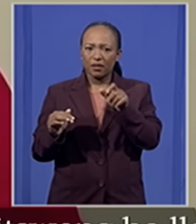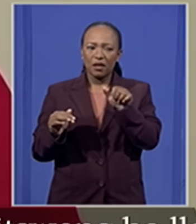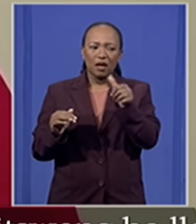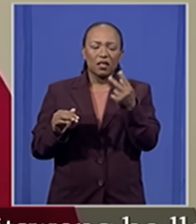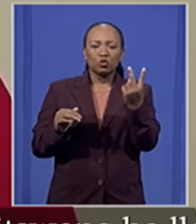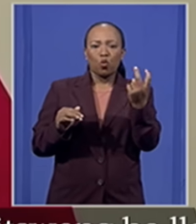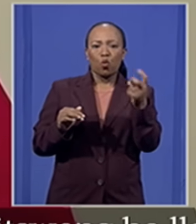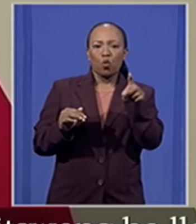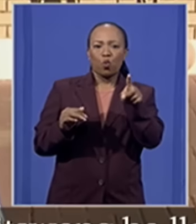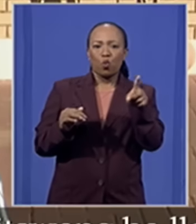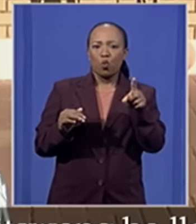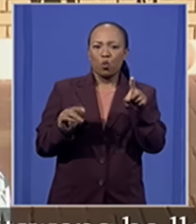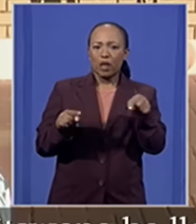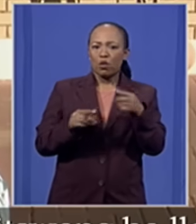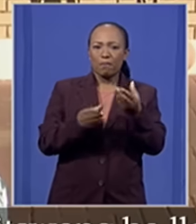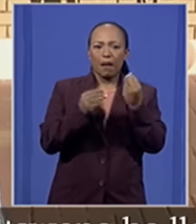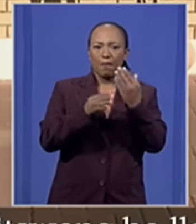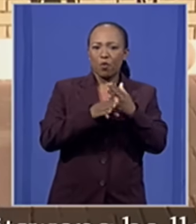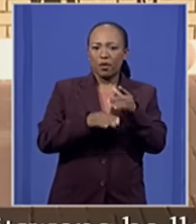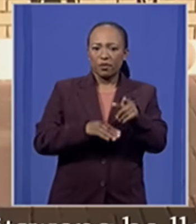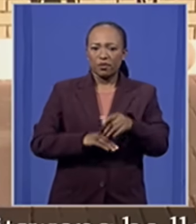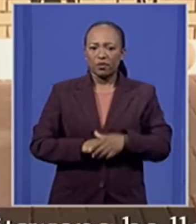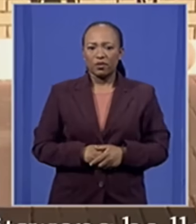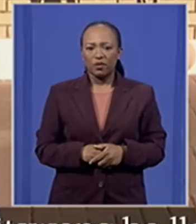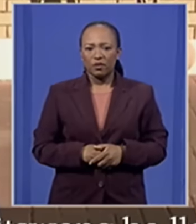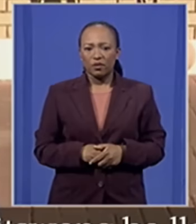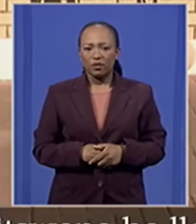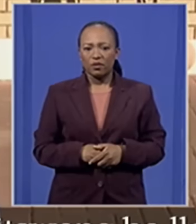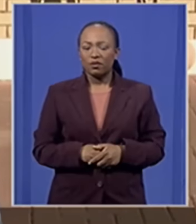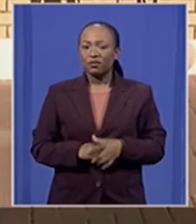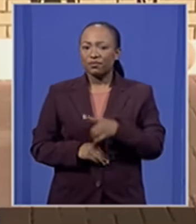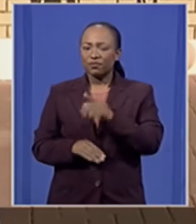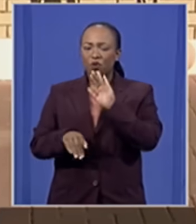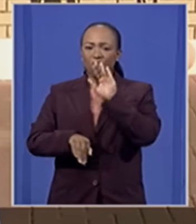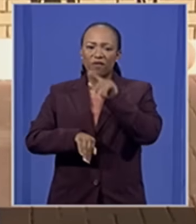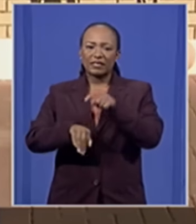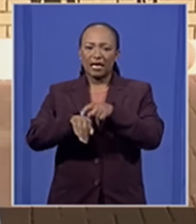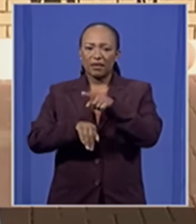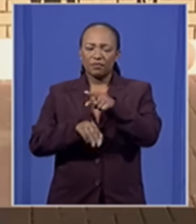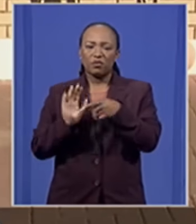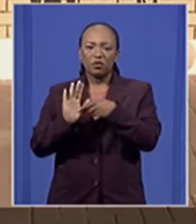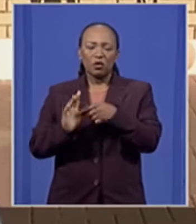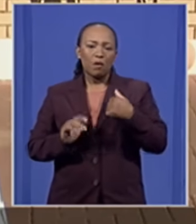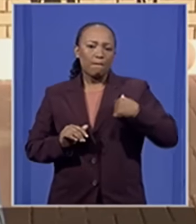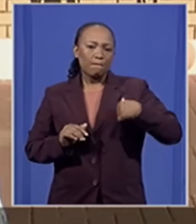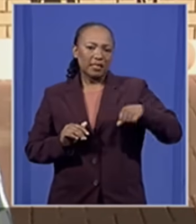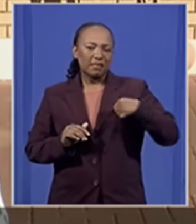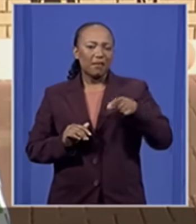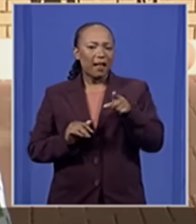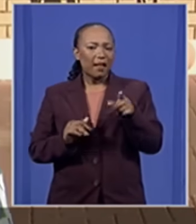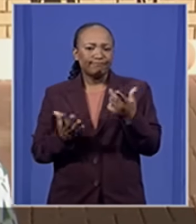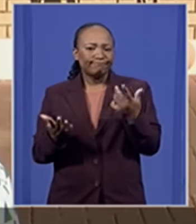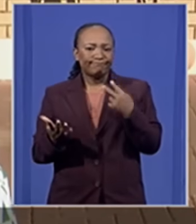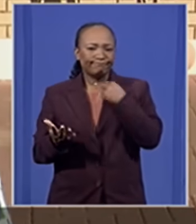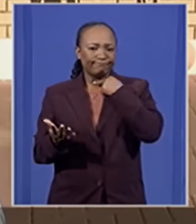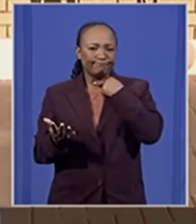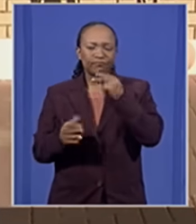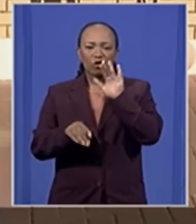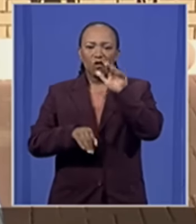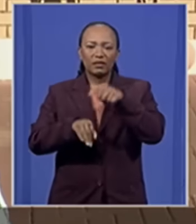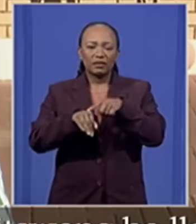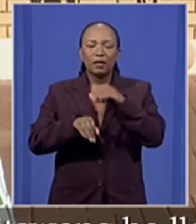fumana mosebetsi. Overtime ke tsela e bontshang hore masepala hana bokgoni hobane overtime e bontshang ha